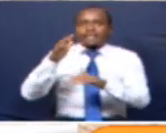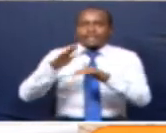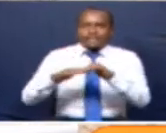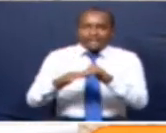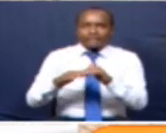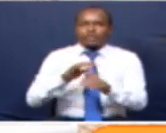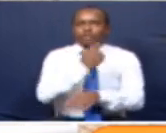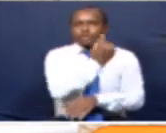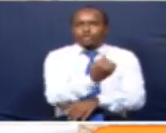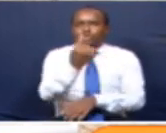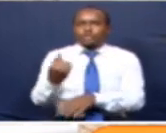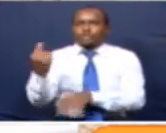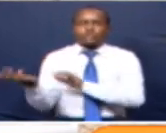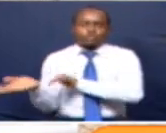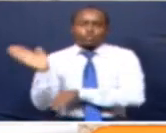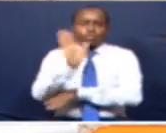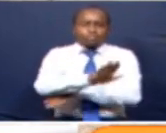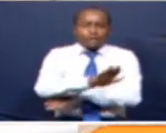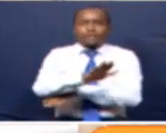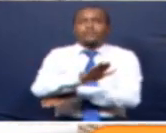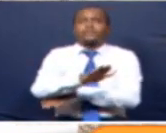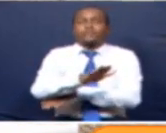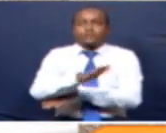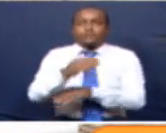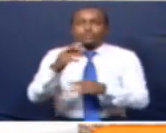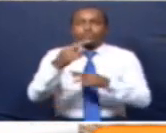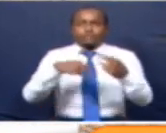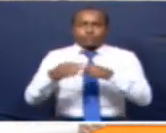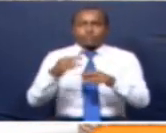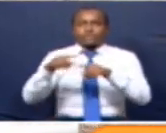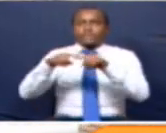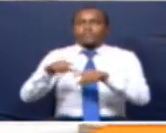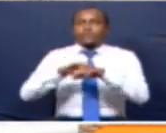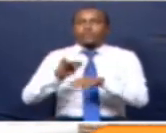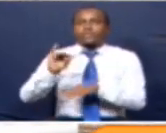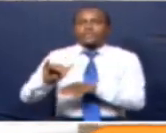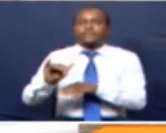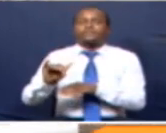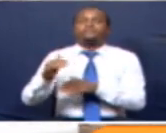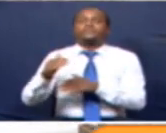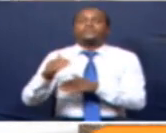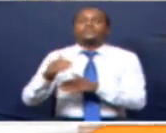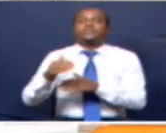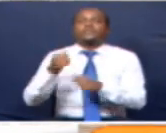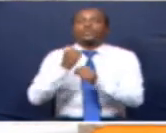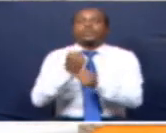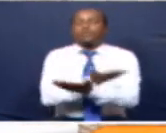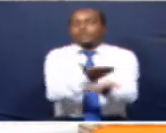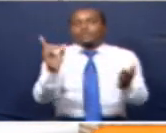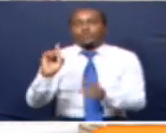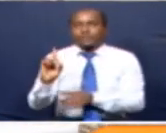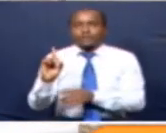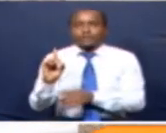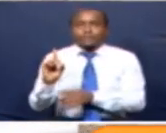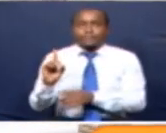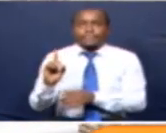to go to court to have their sentences reviewed, they simply rely on that to work for everybody. And that's why there is the need